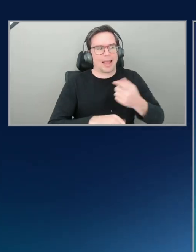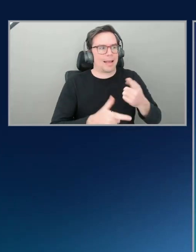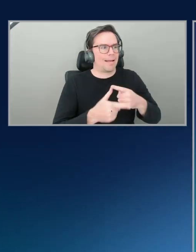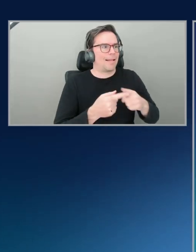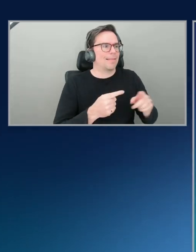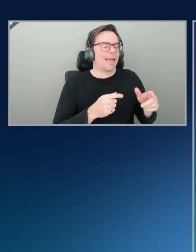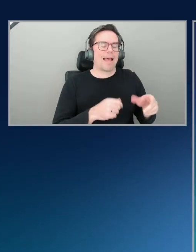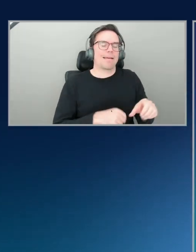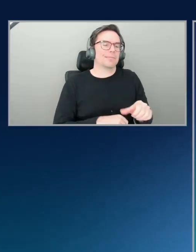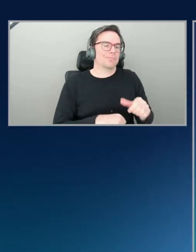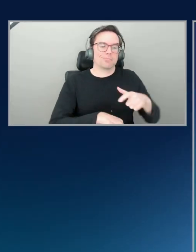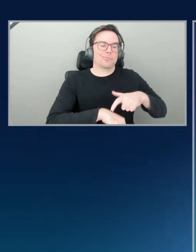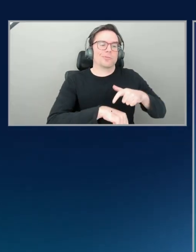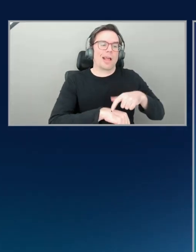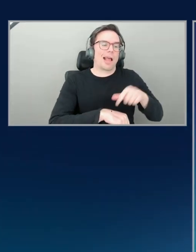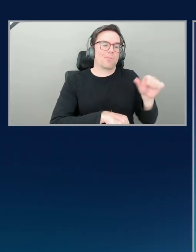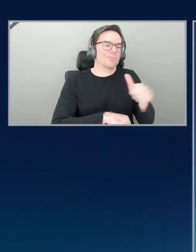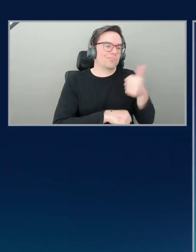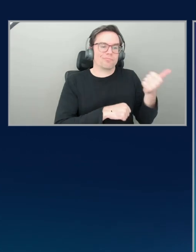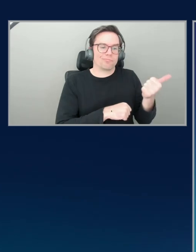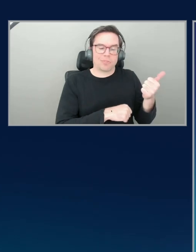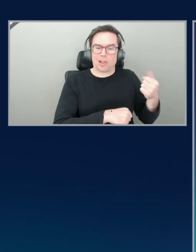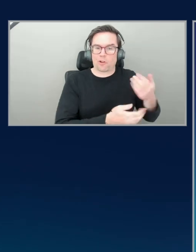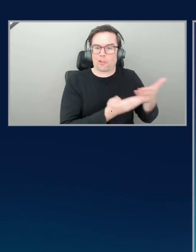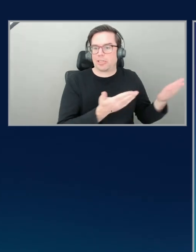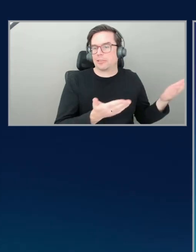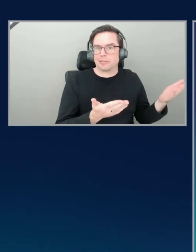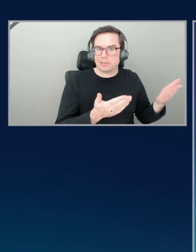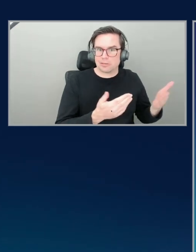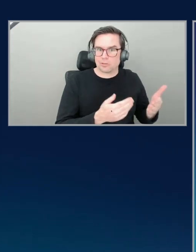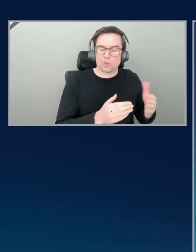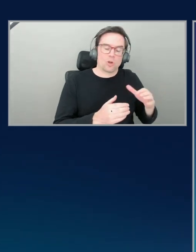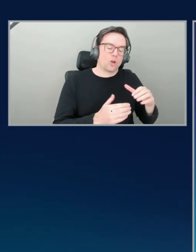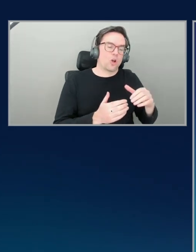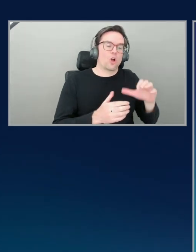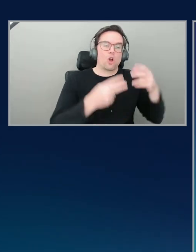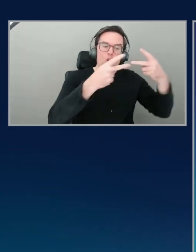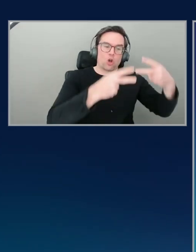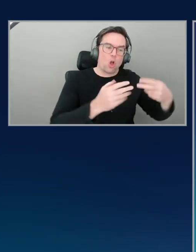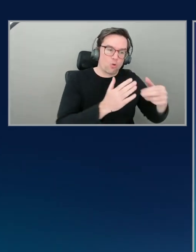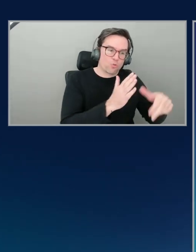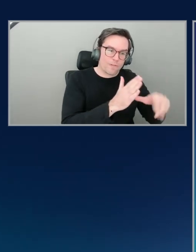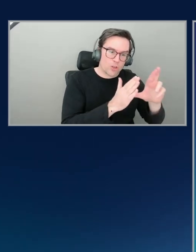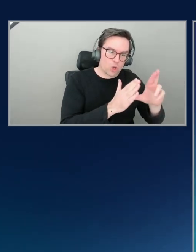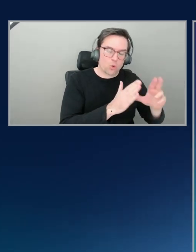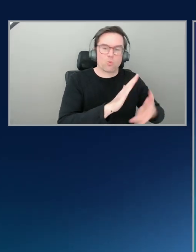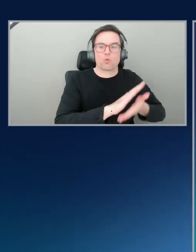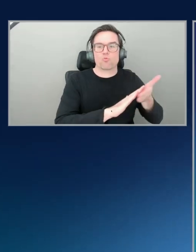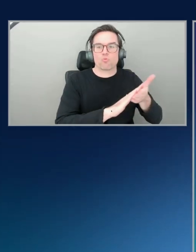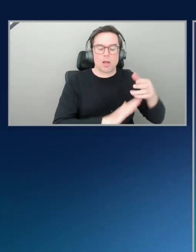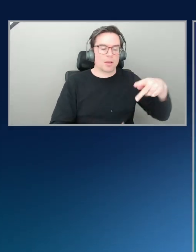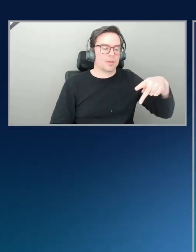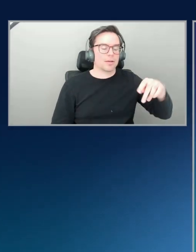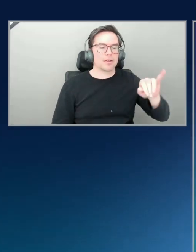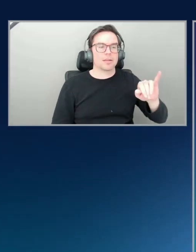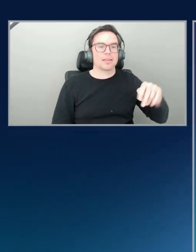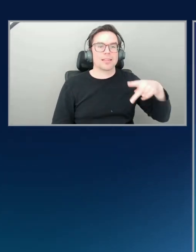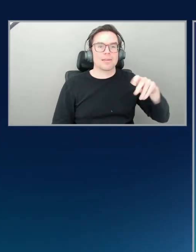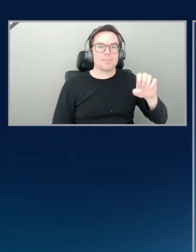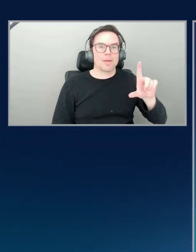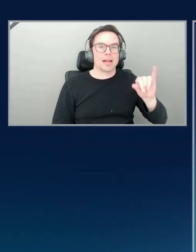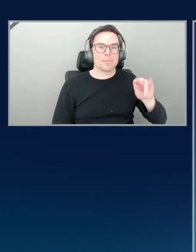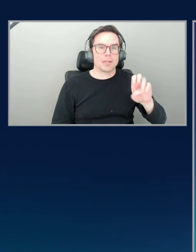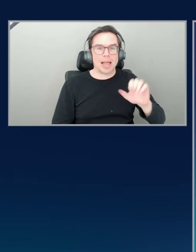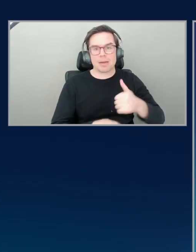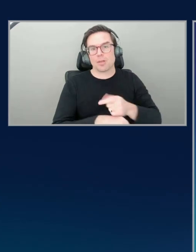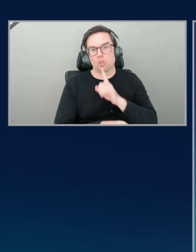doing a code review. Going in and running the pipeline, making sure the pipeline completed, right? Oh, no, one of